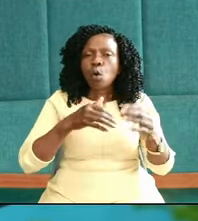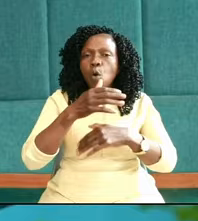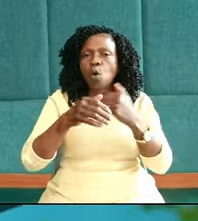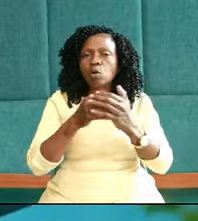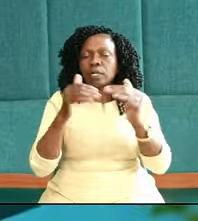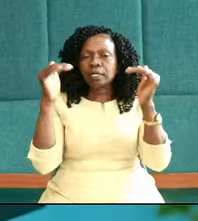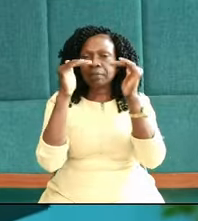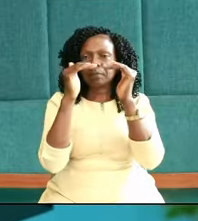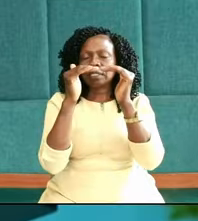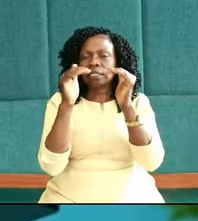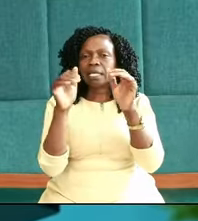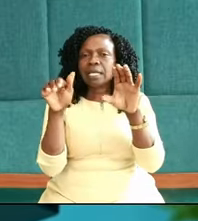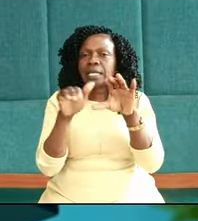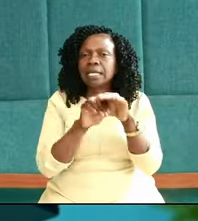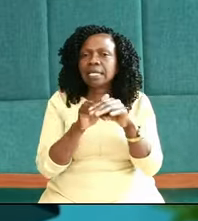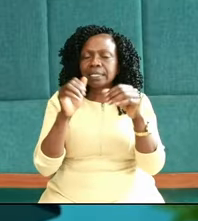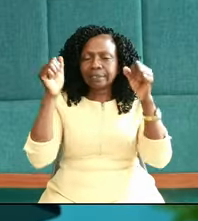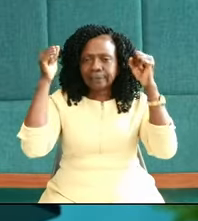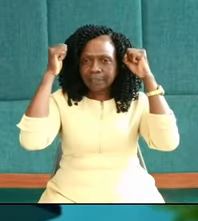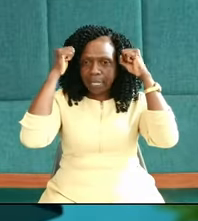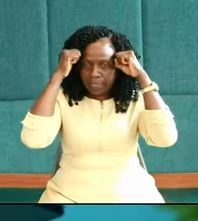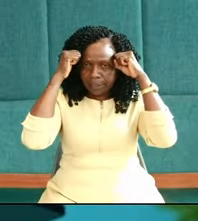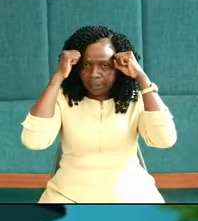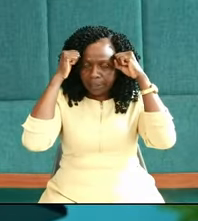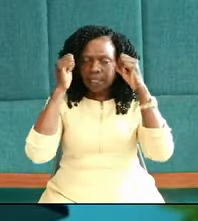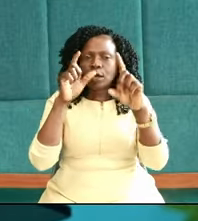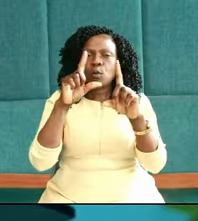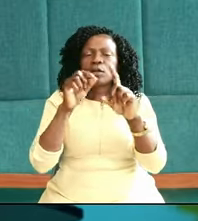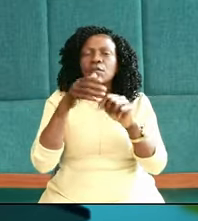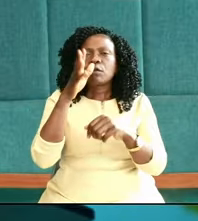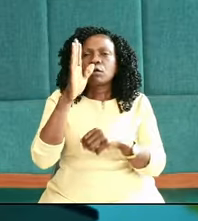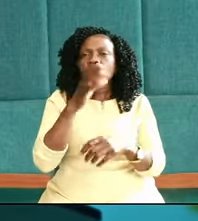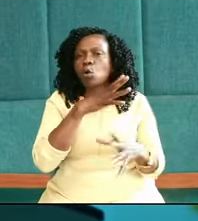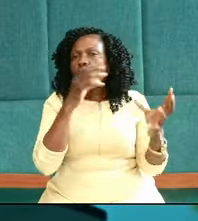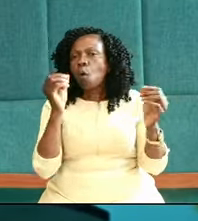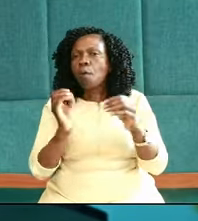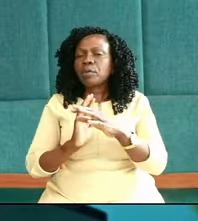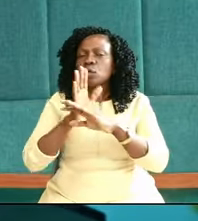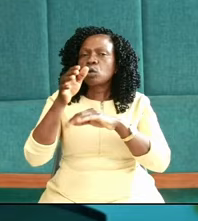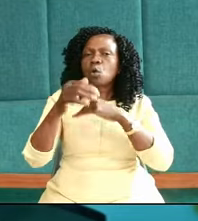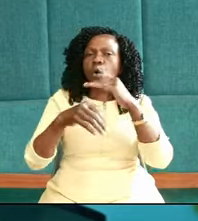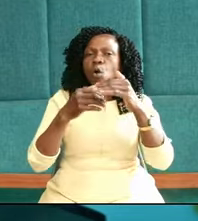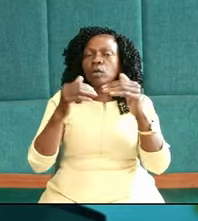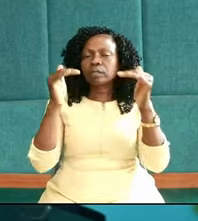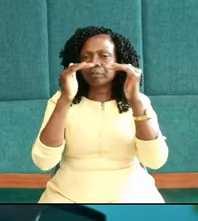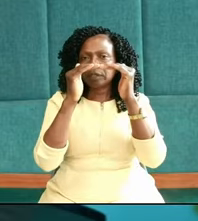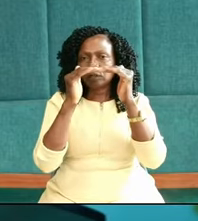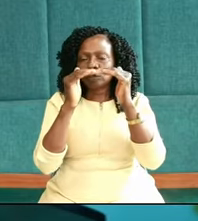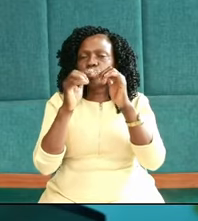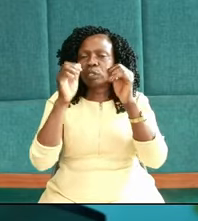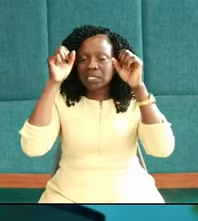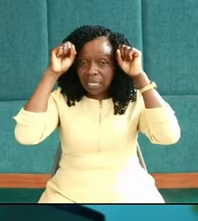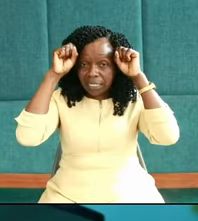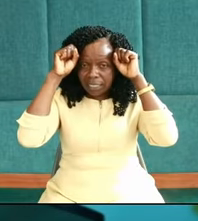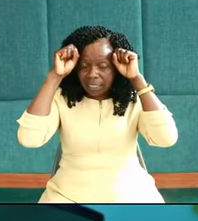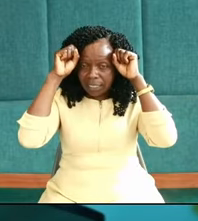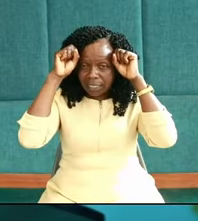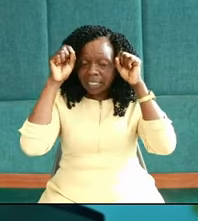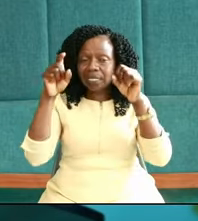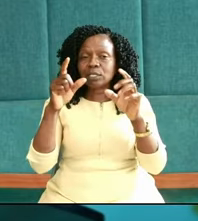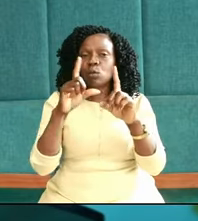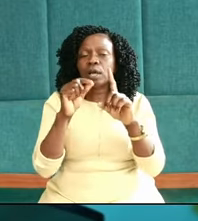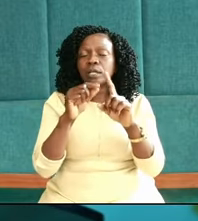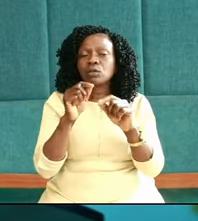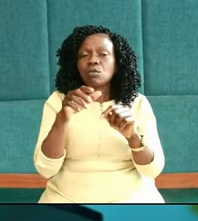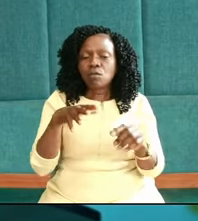in studying the word of God. Go beyond all limits to study this word. You will find